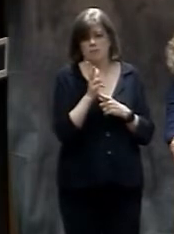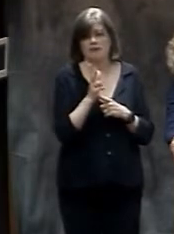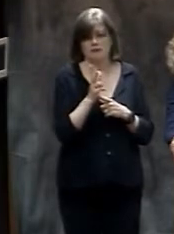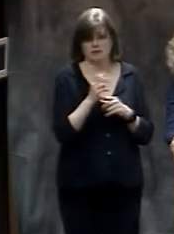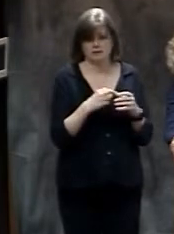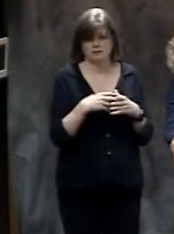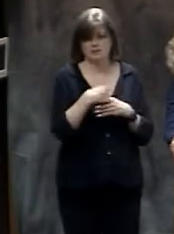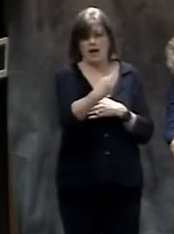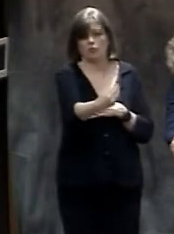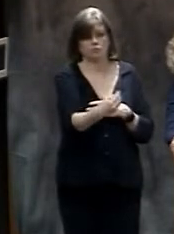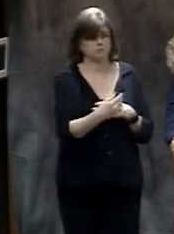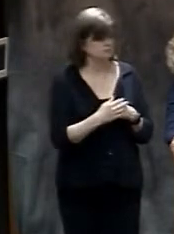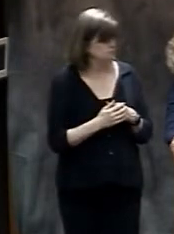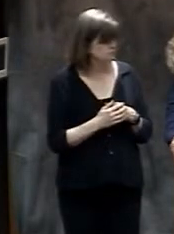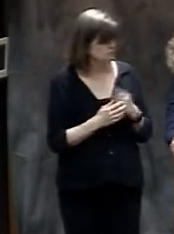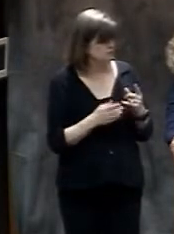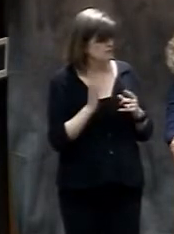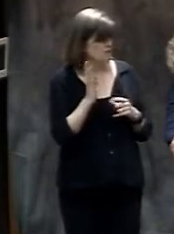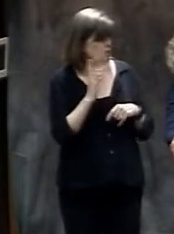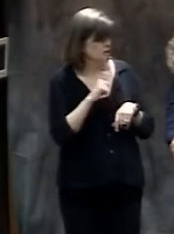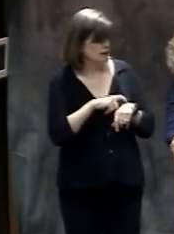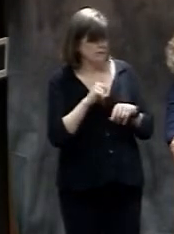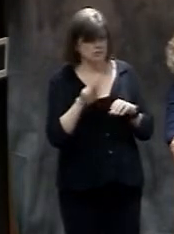sped up 4 times normal speed.